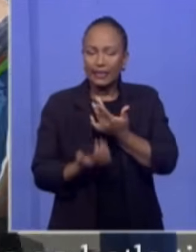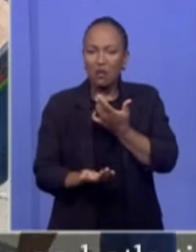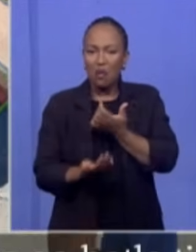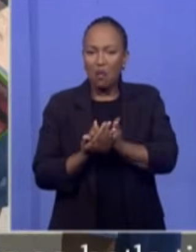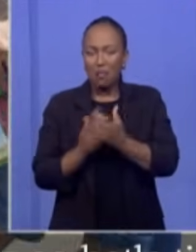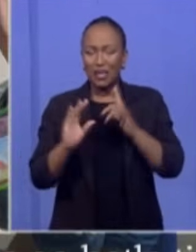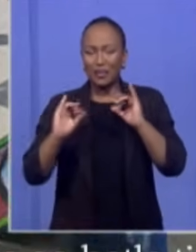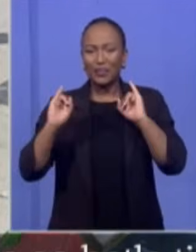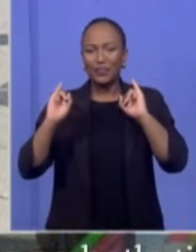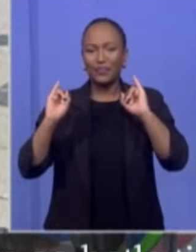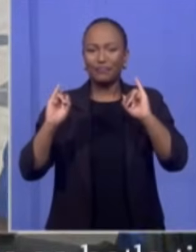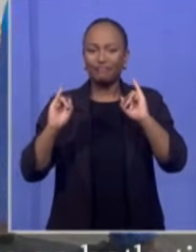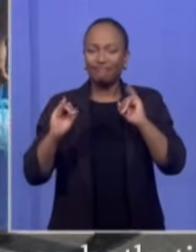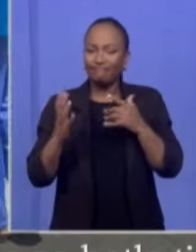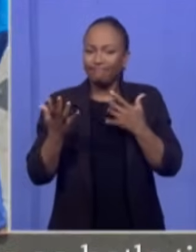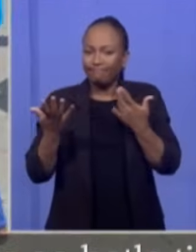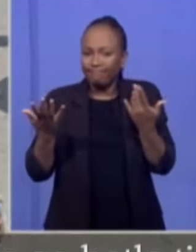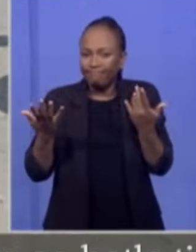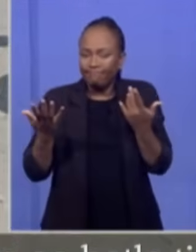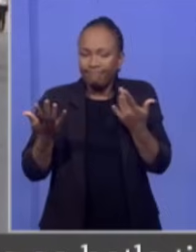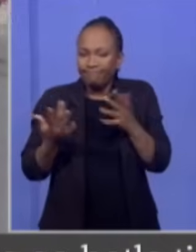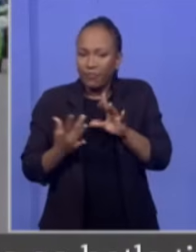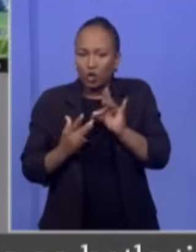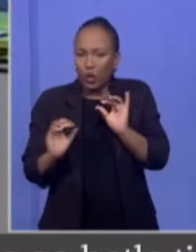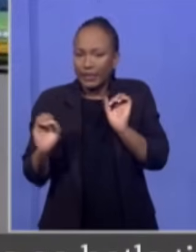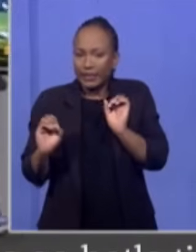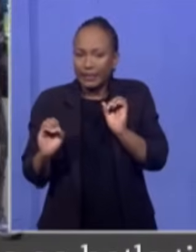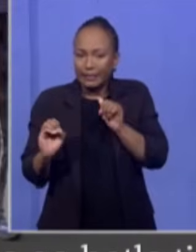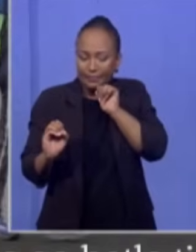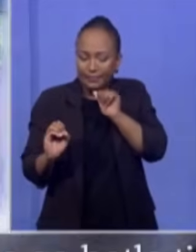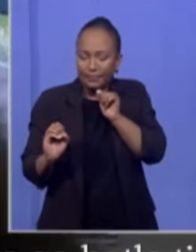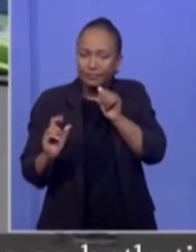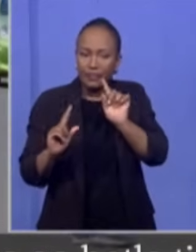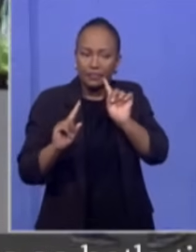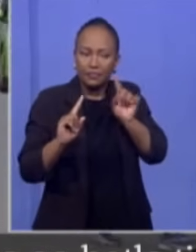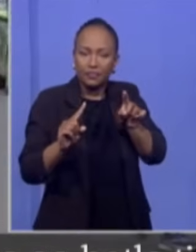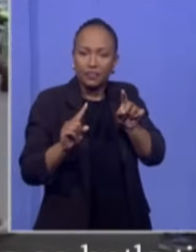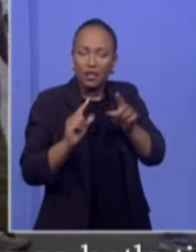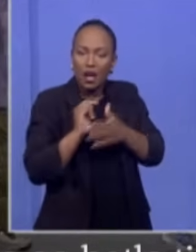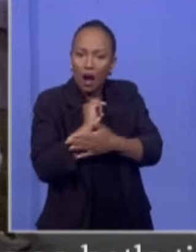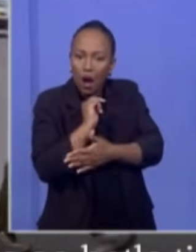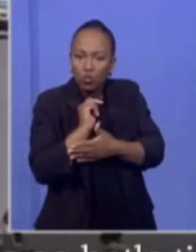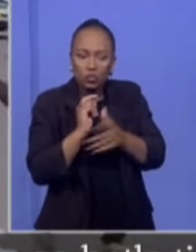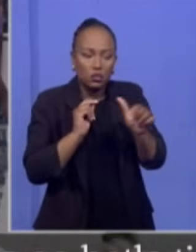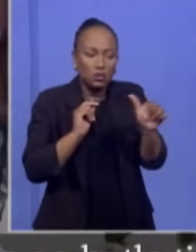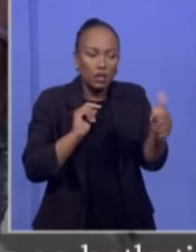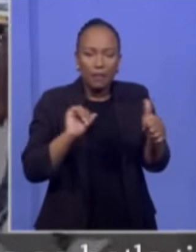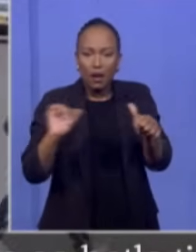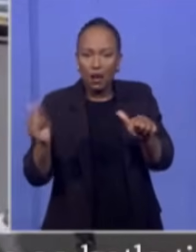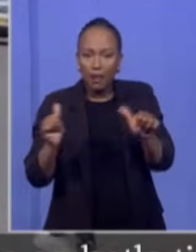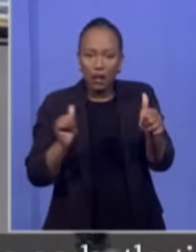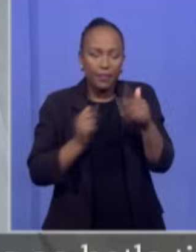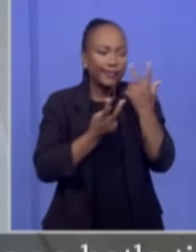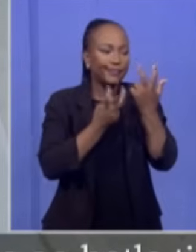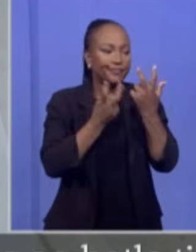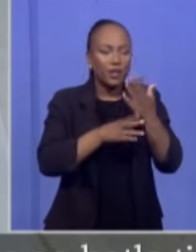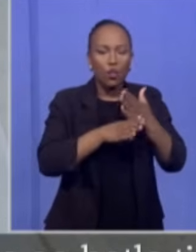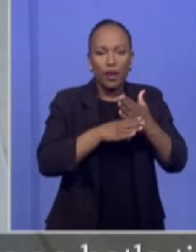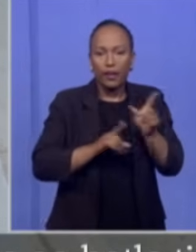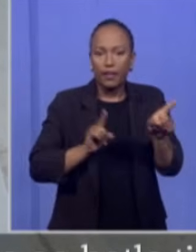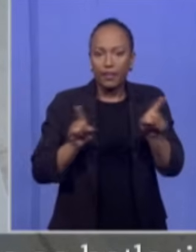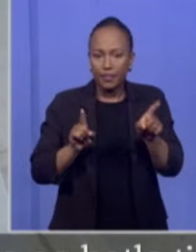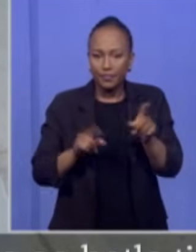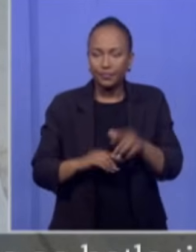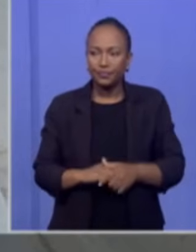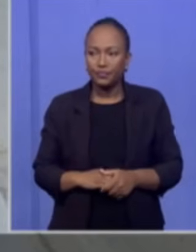mme se ba pateletsa gore ba ye go batla ditiro le dijo kwa dinageng tsa boagisani. Most of us do not have